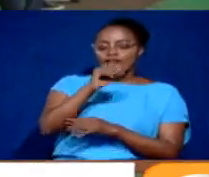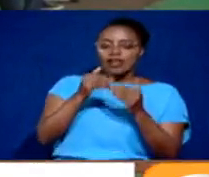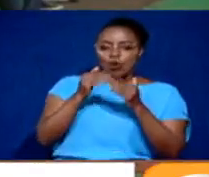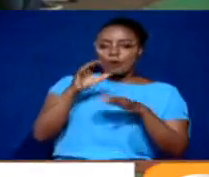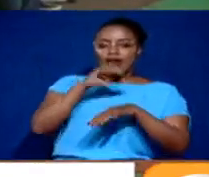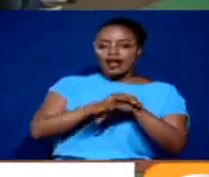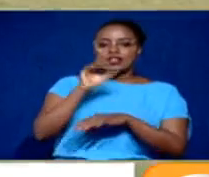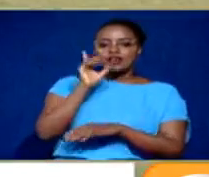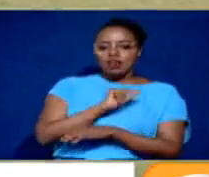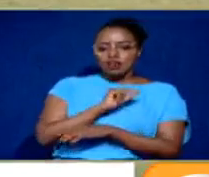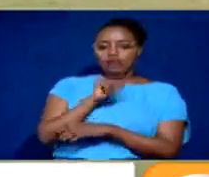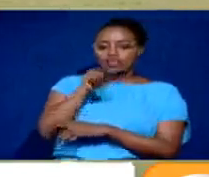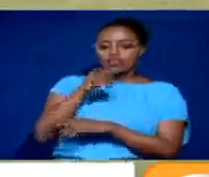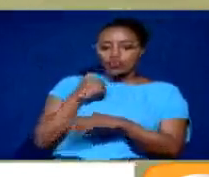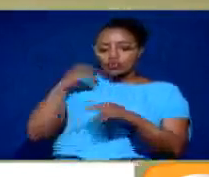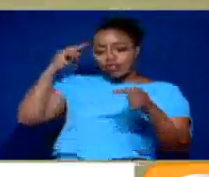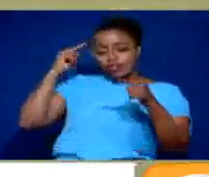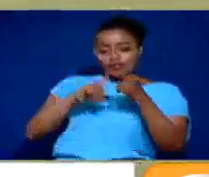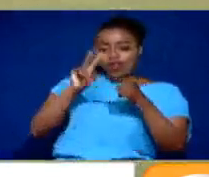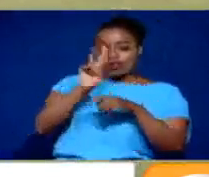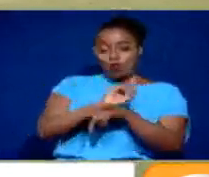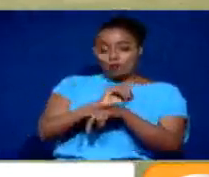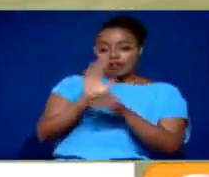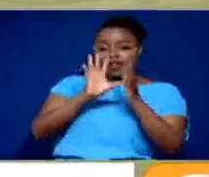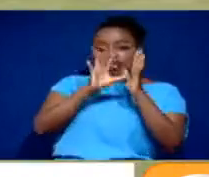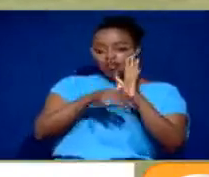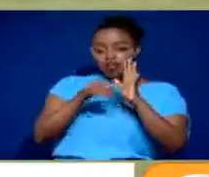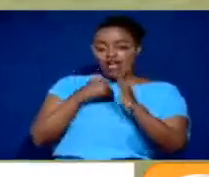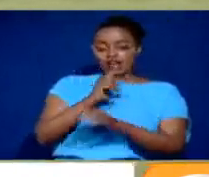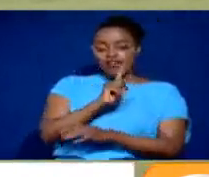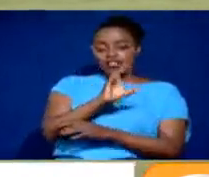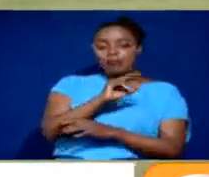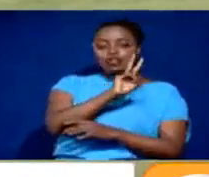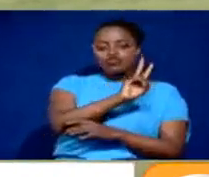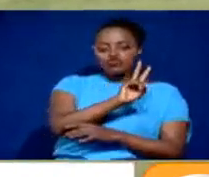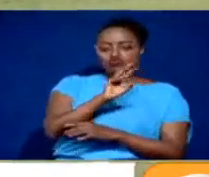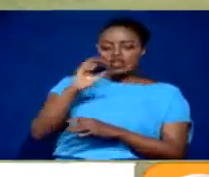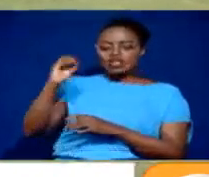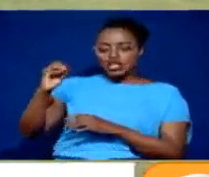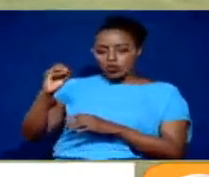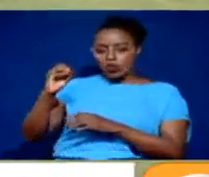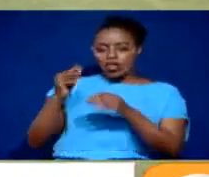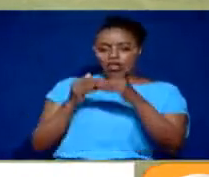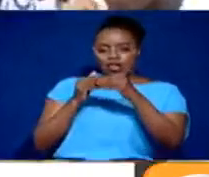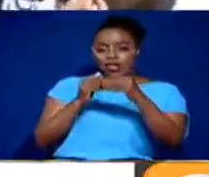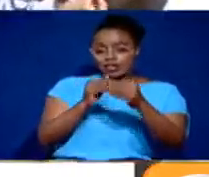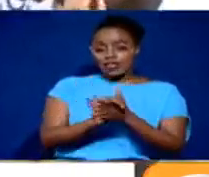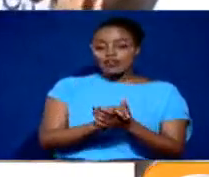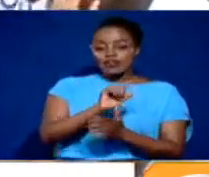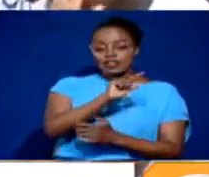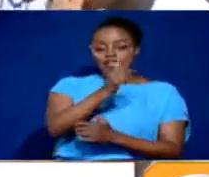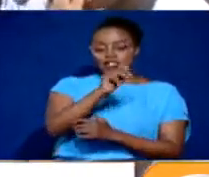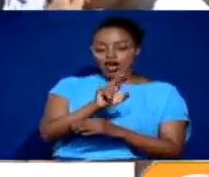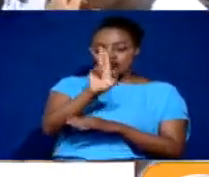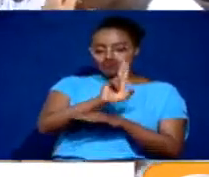opener. Now, Otanga was on target again 2 minutes later to give the Bankers a comfortable 2-0 lead. Jeffrey Gitao then